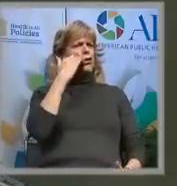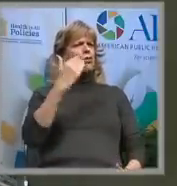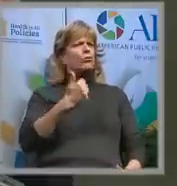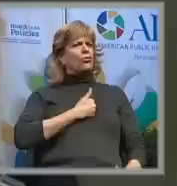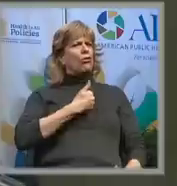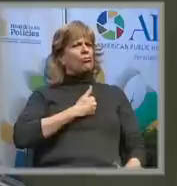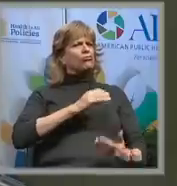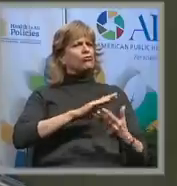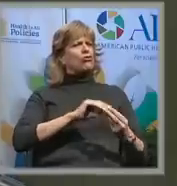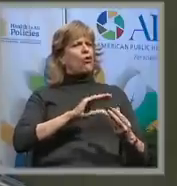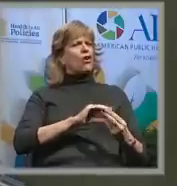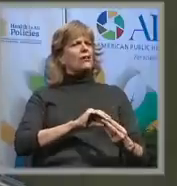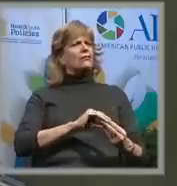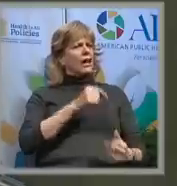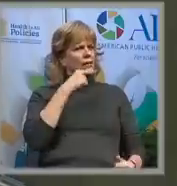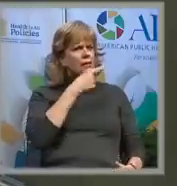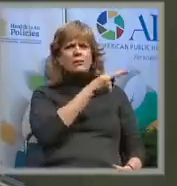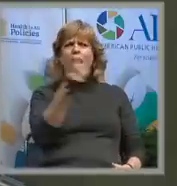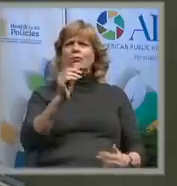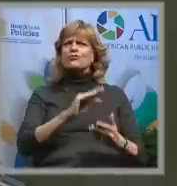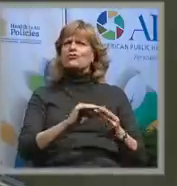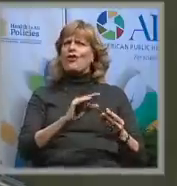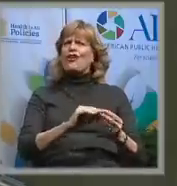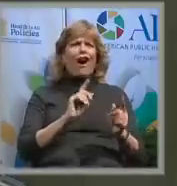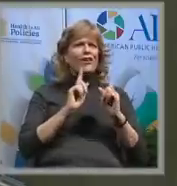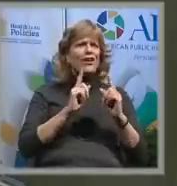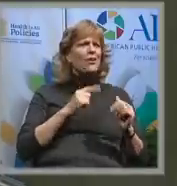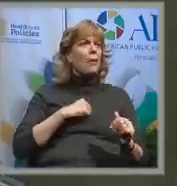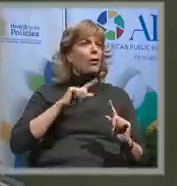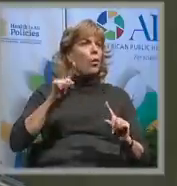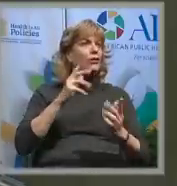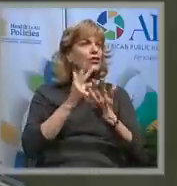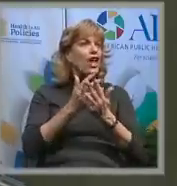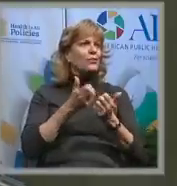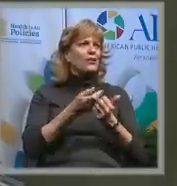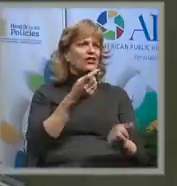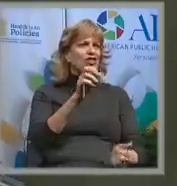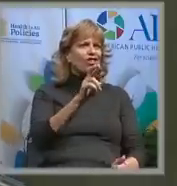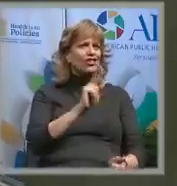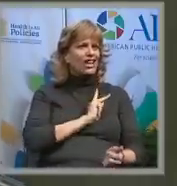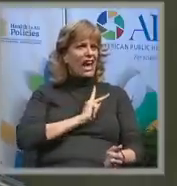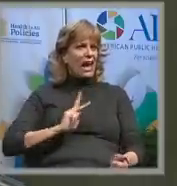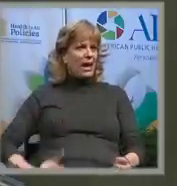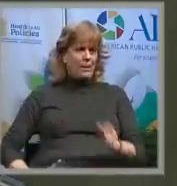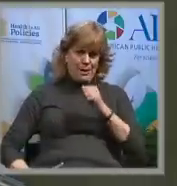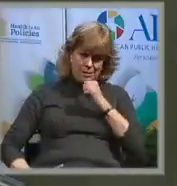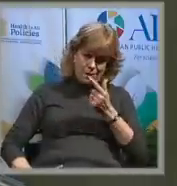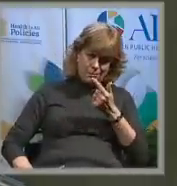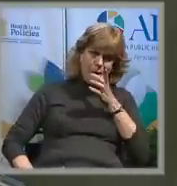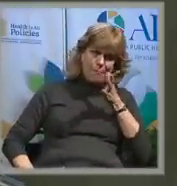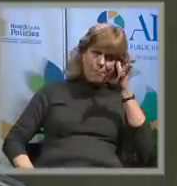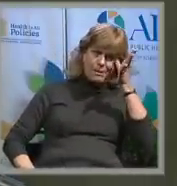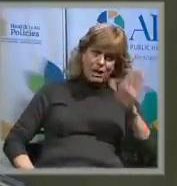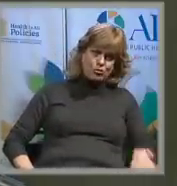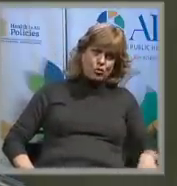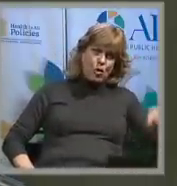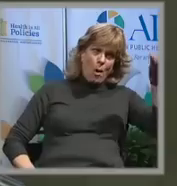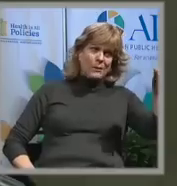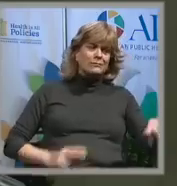own story and to tell your story. I talk about my going to jail with Dr. King, but I didn't tell you my mom and daddy grew up